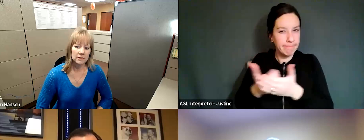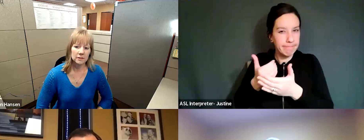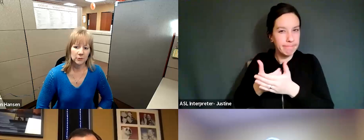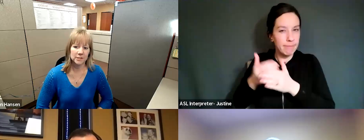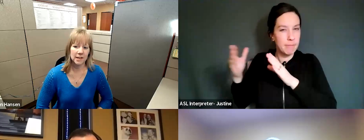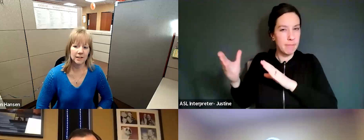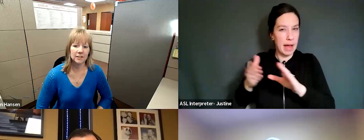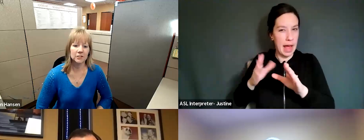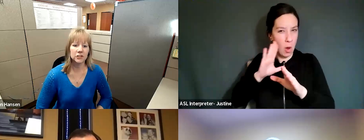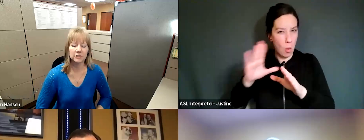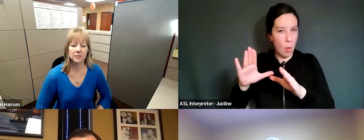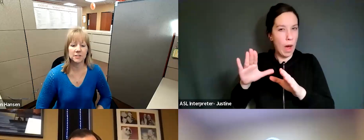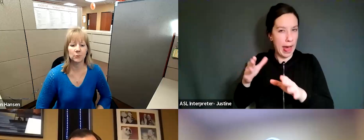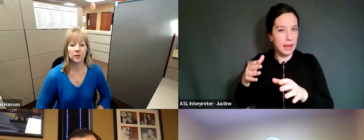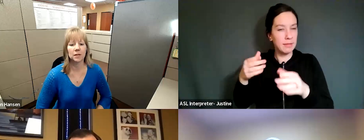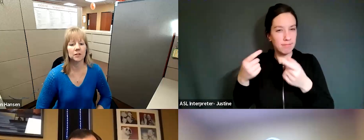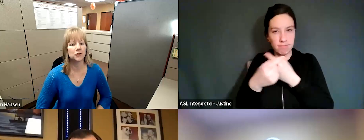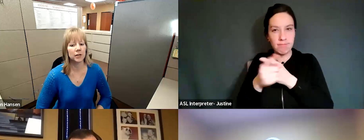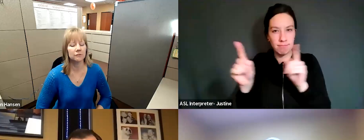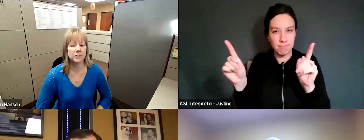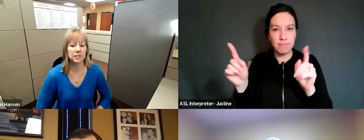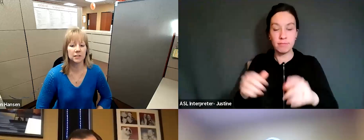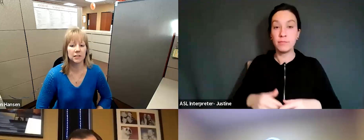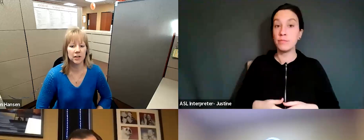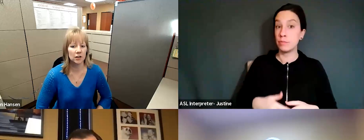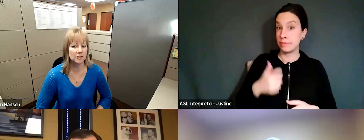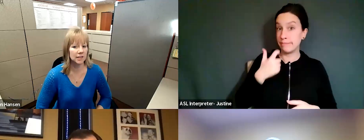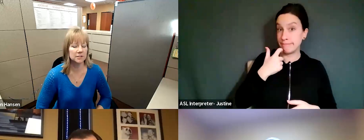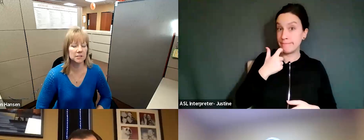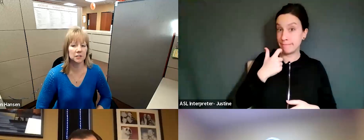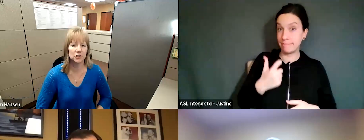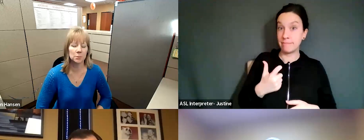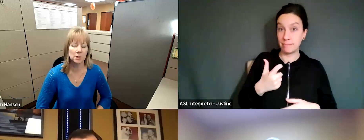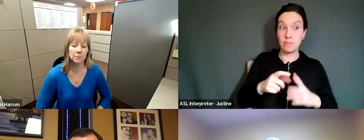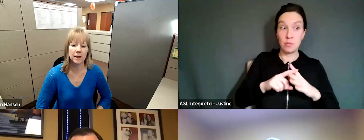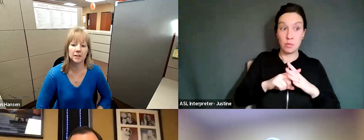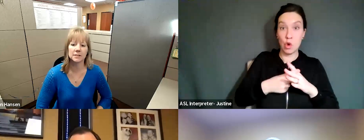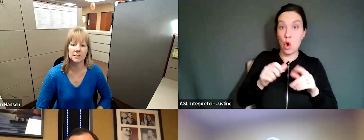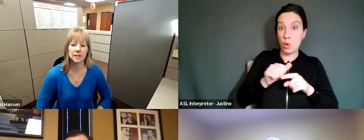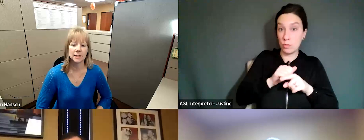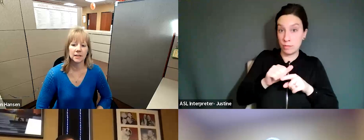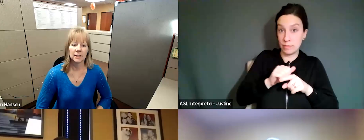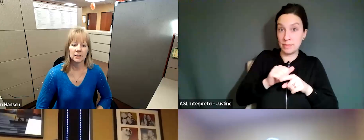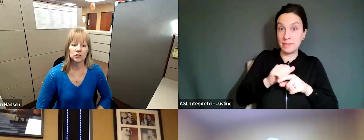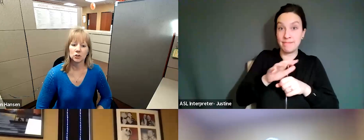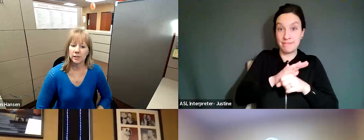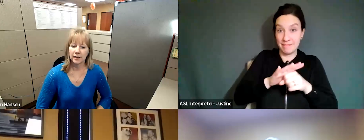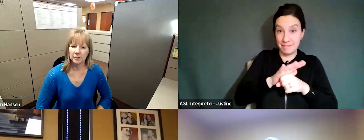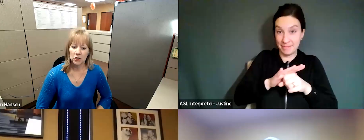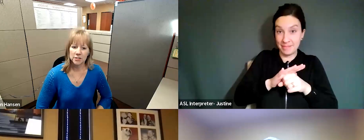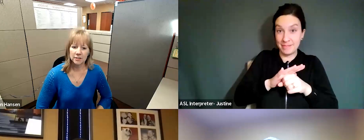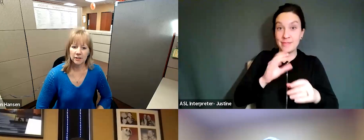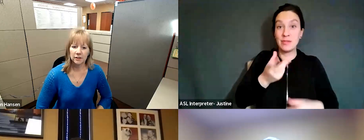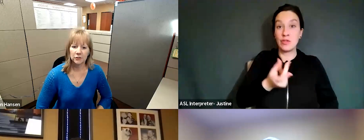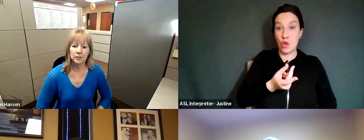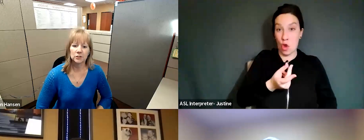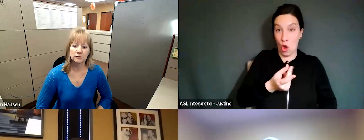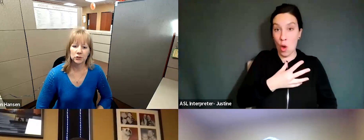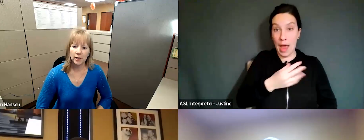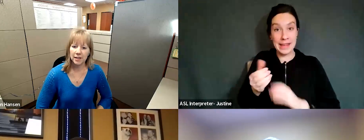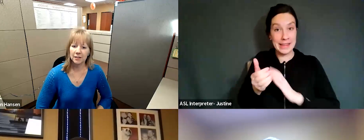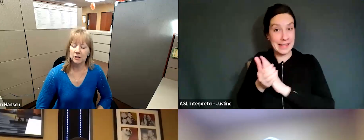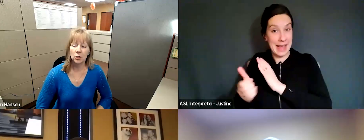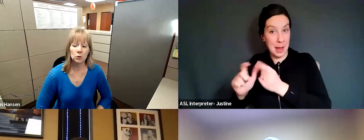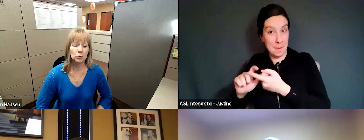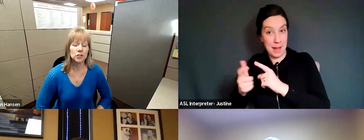One new exciting initiative is that we have begun training facility dogs and skilled home companions. Julianne Larsen, our director